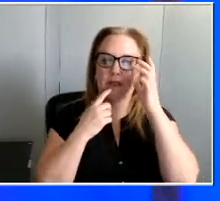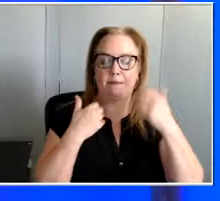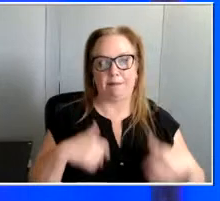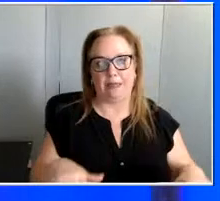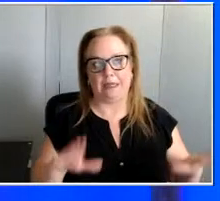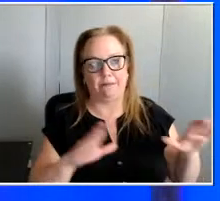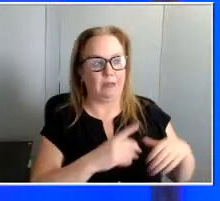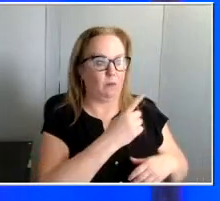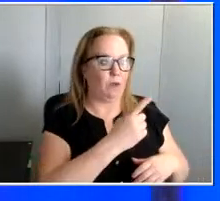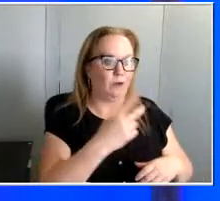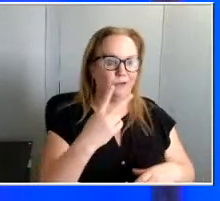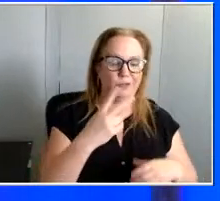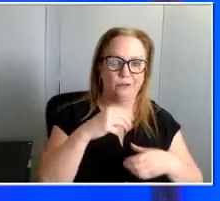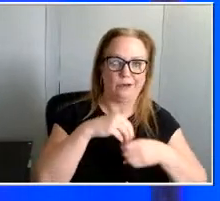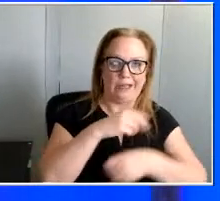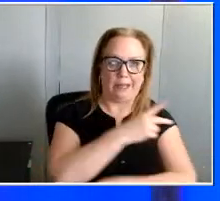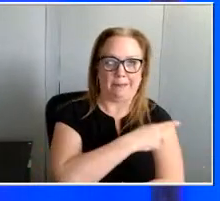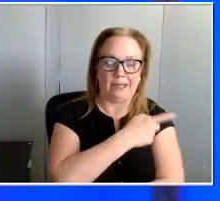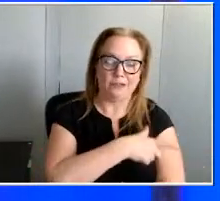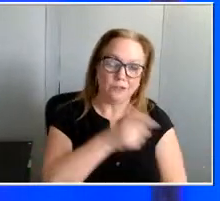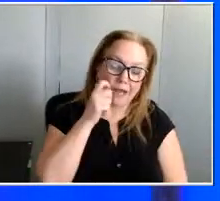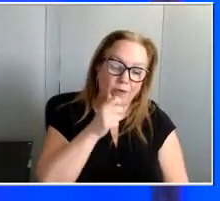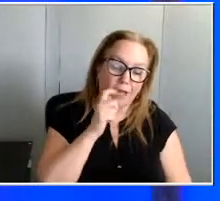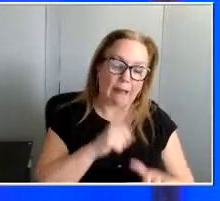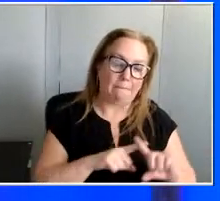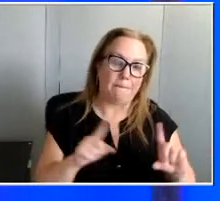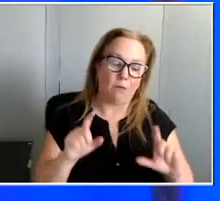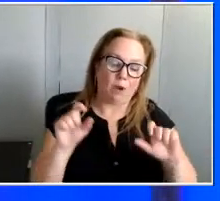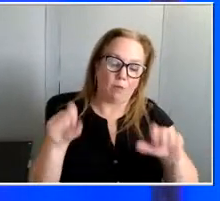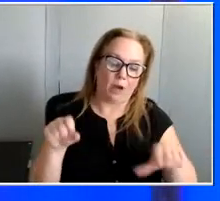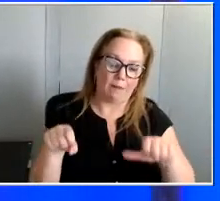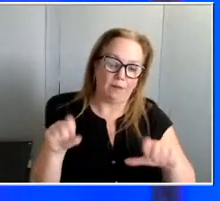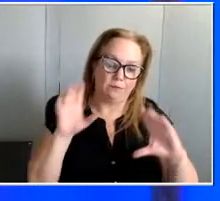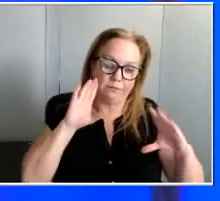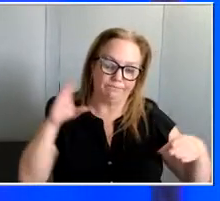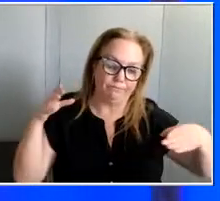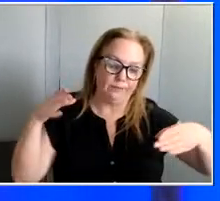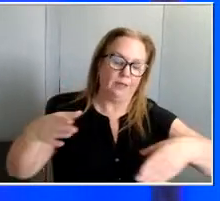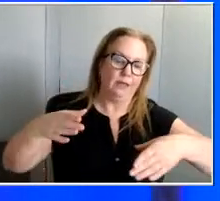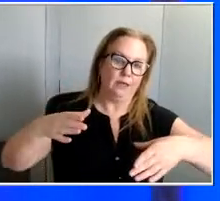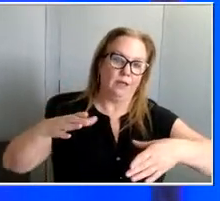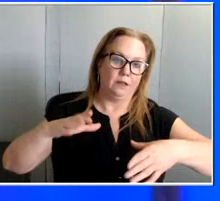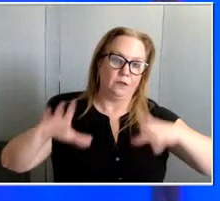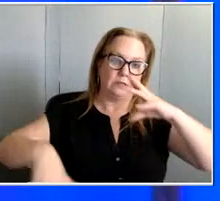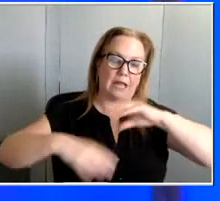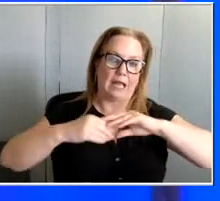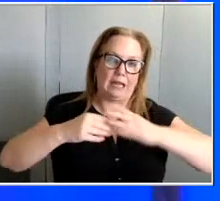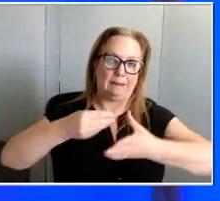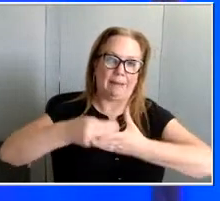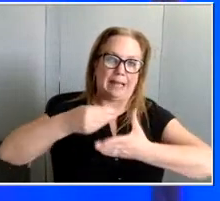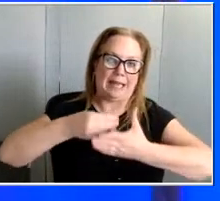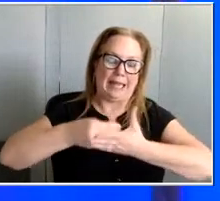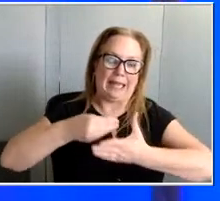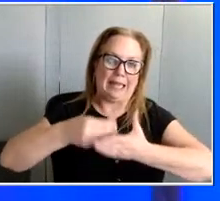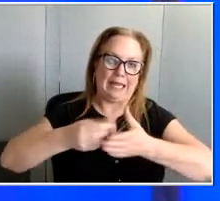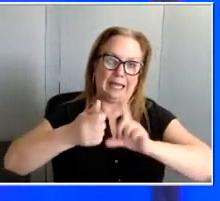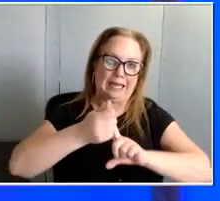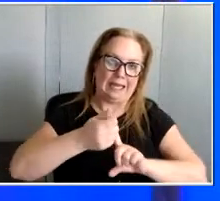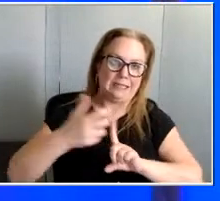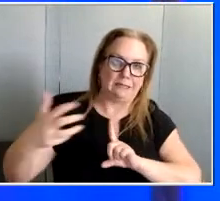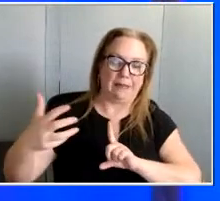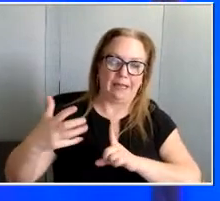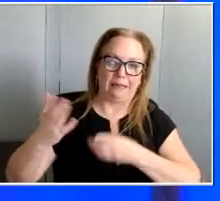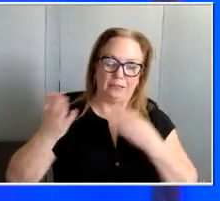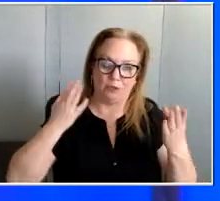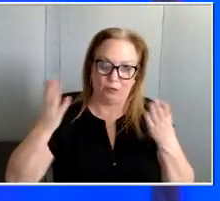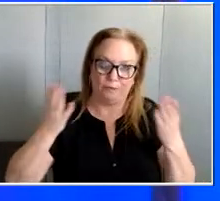2 inpatients day in and day out, but what we're able to do is then help them take those added federal dollars and expand some of the services